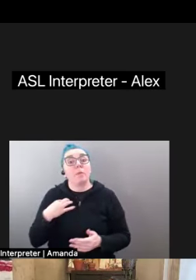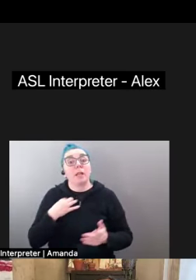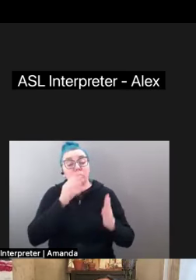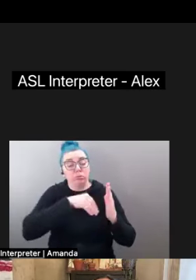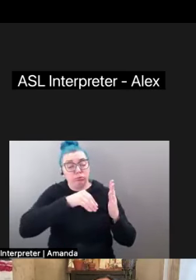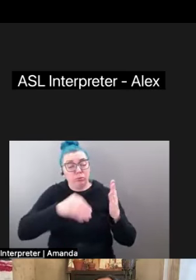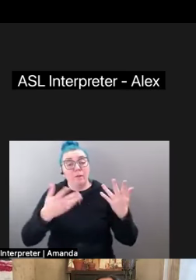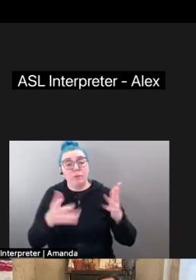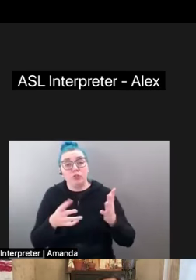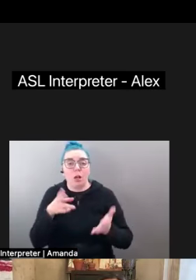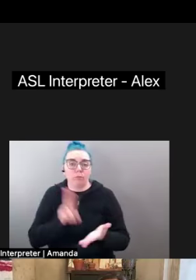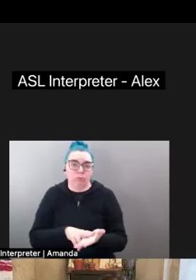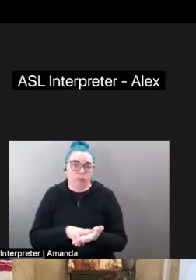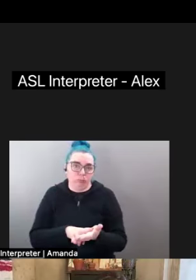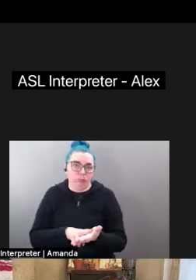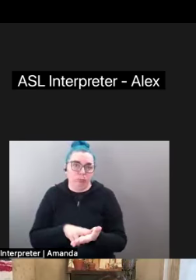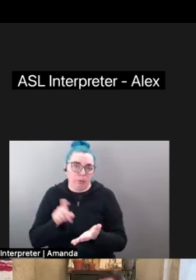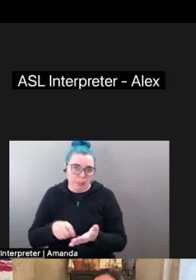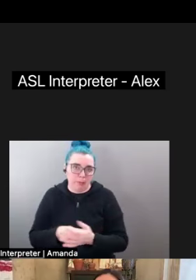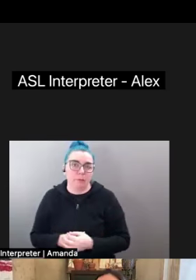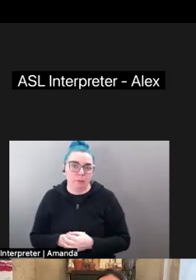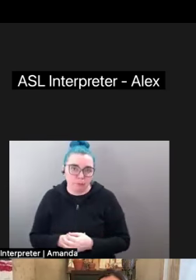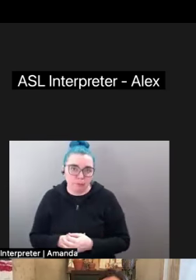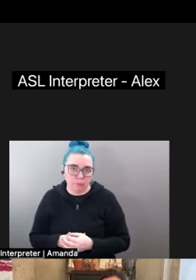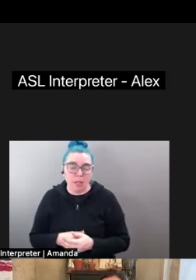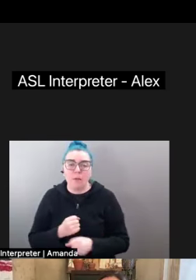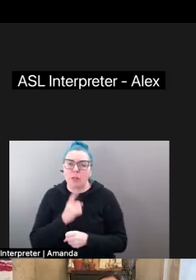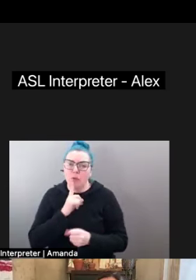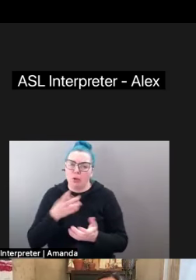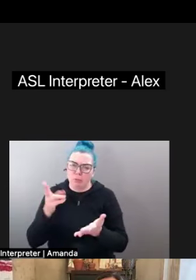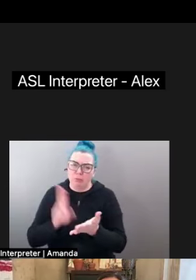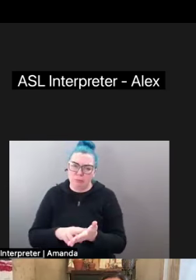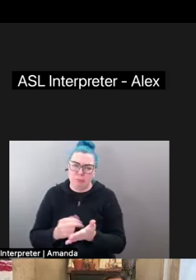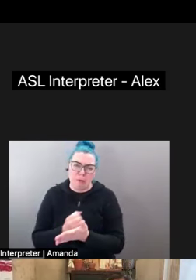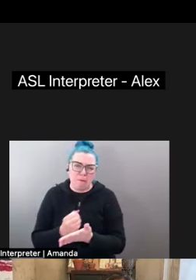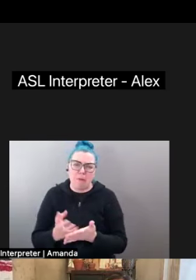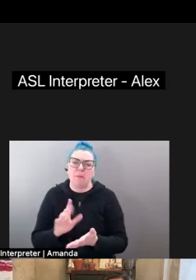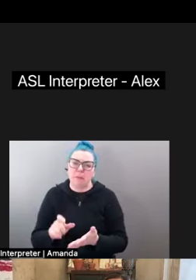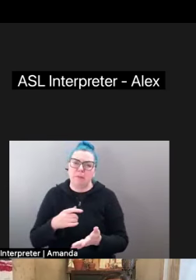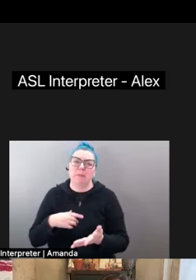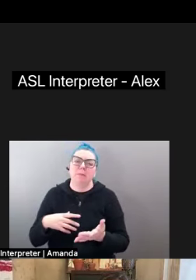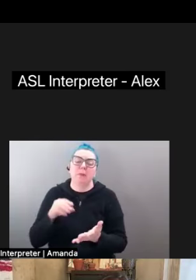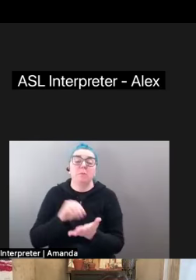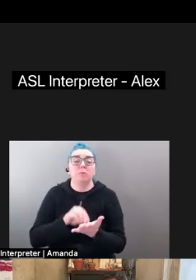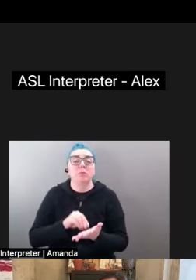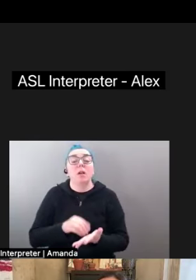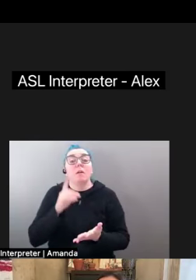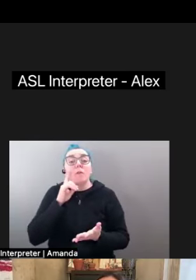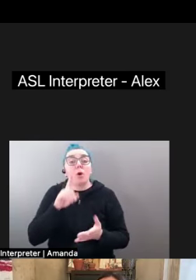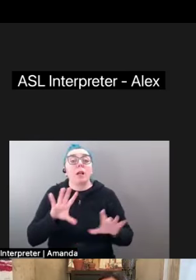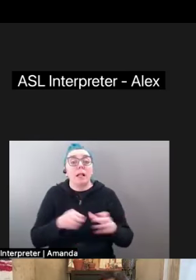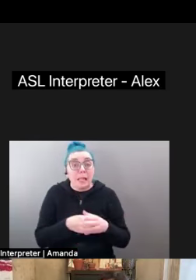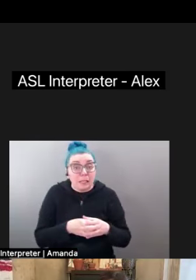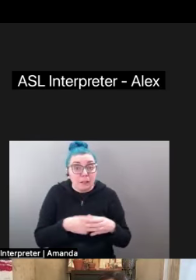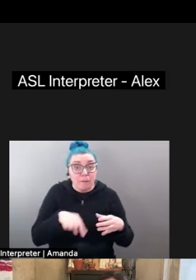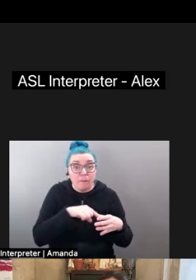complete everything before adding your digital signatures. For collectives, you have to have 3 collective members sign off on the application. And